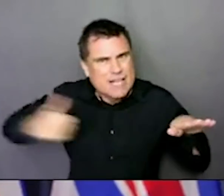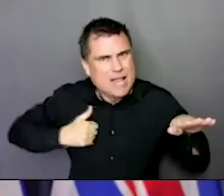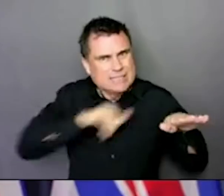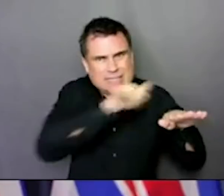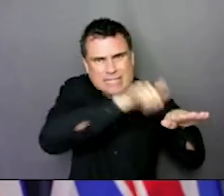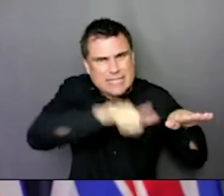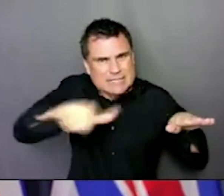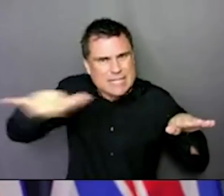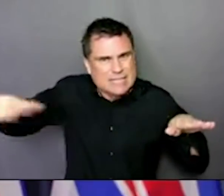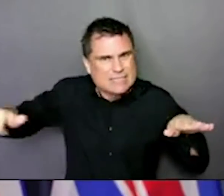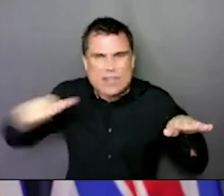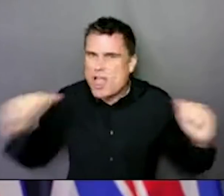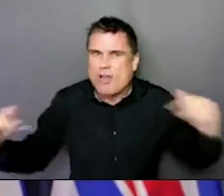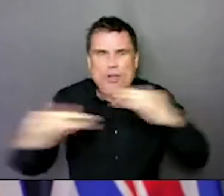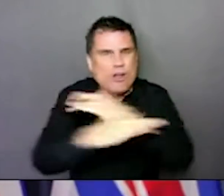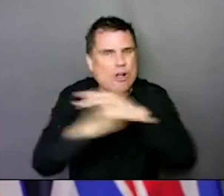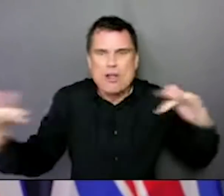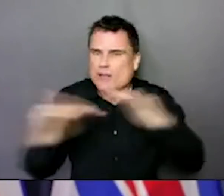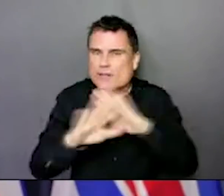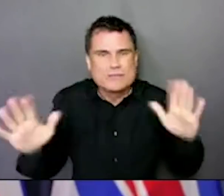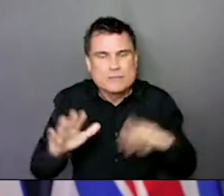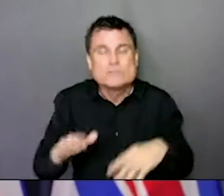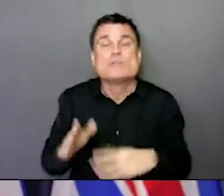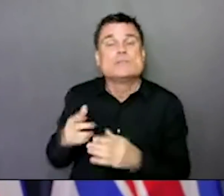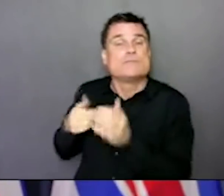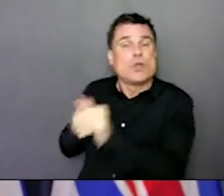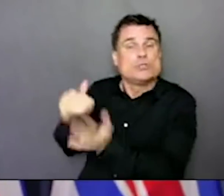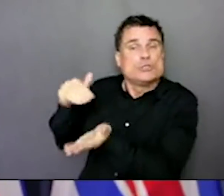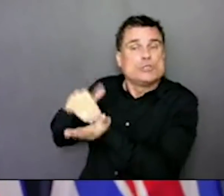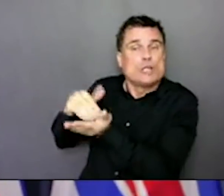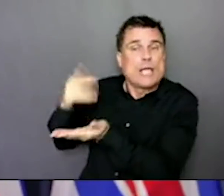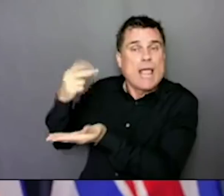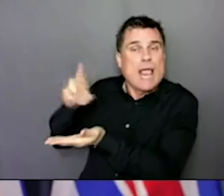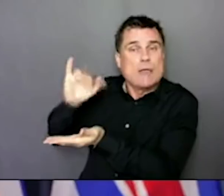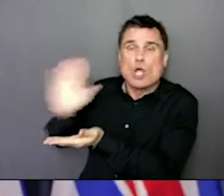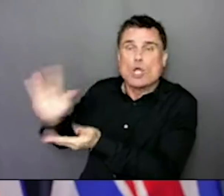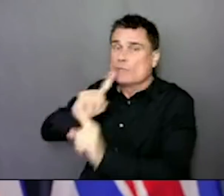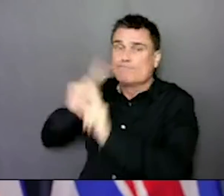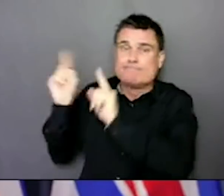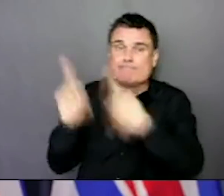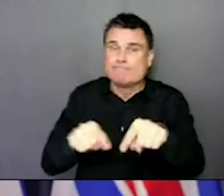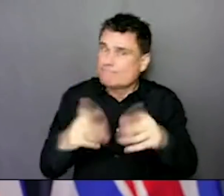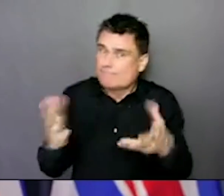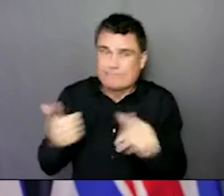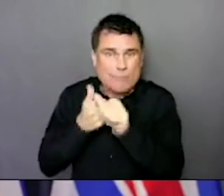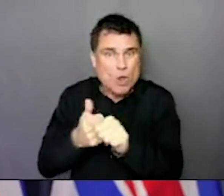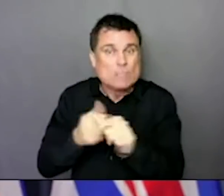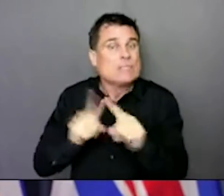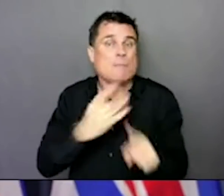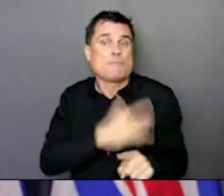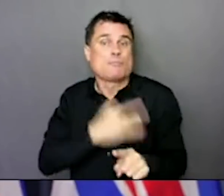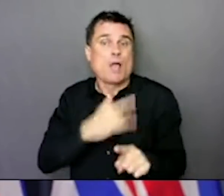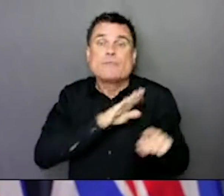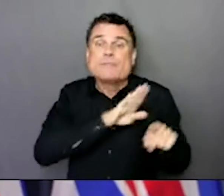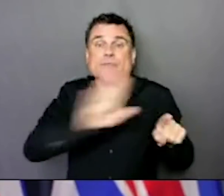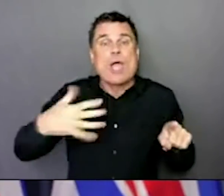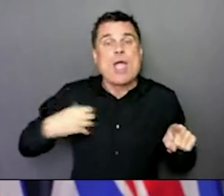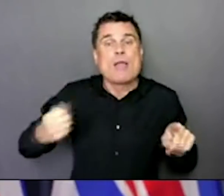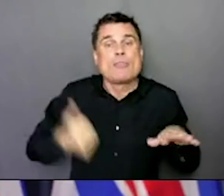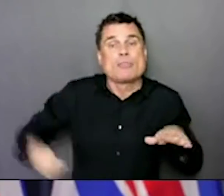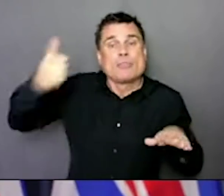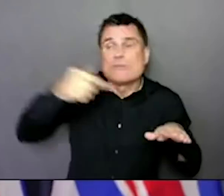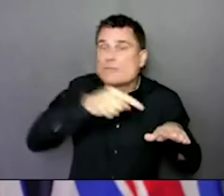And I've appealed to other provincial leaders to make the same case, and they're doing that. But despite that,